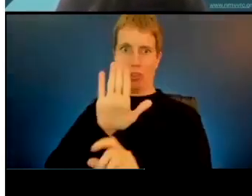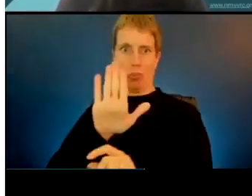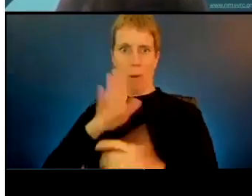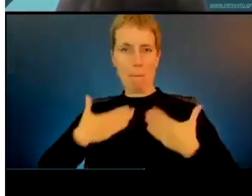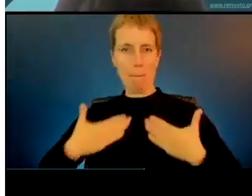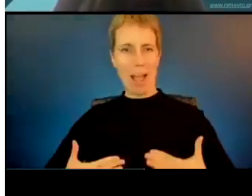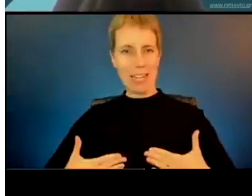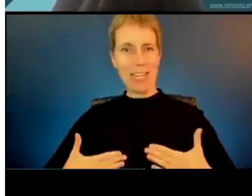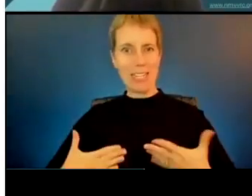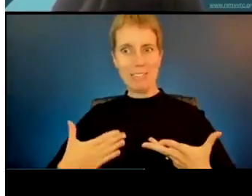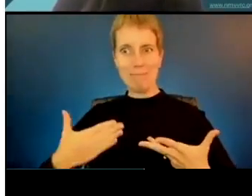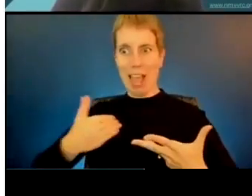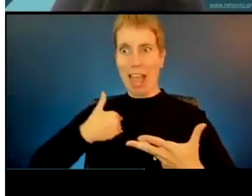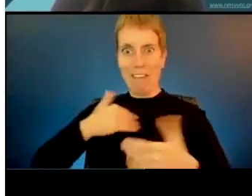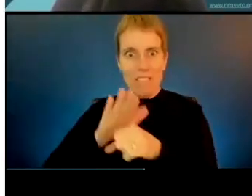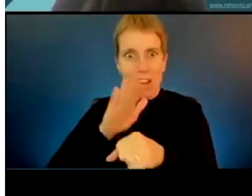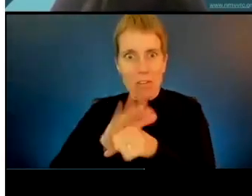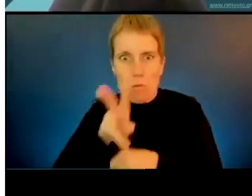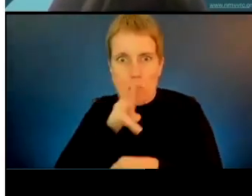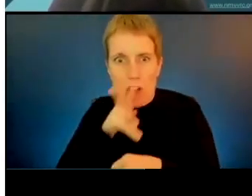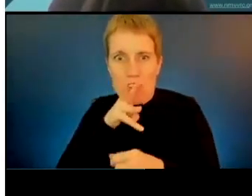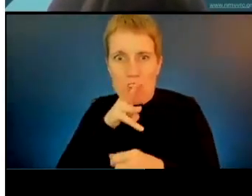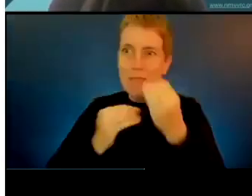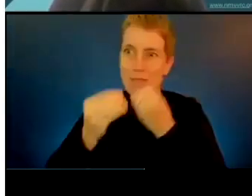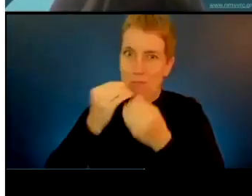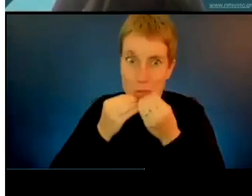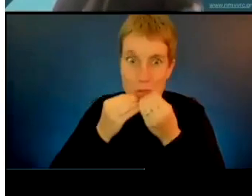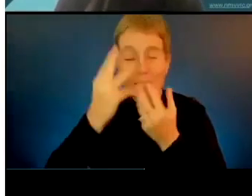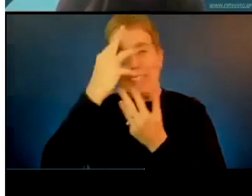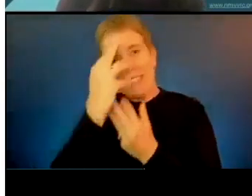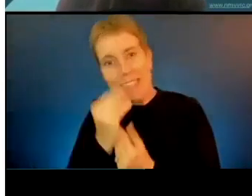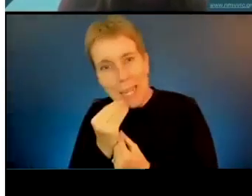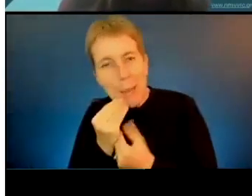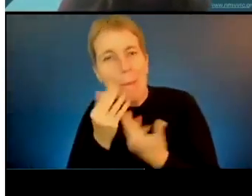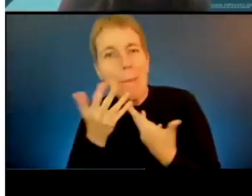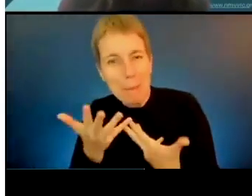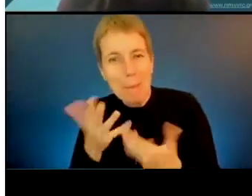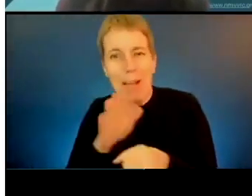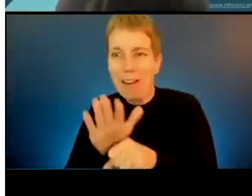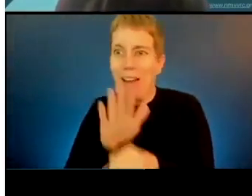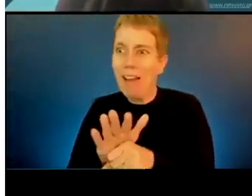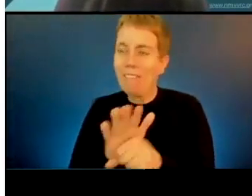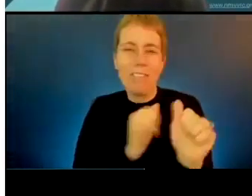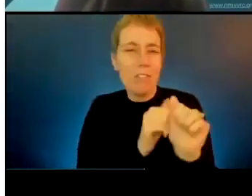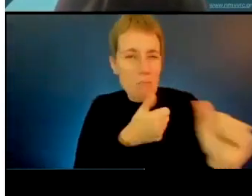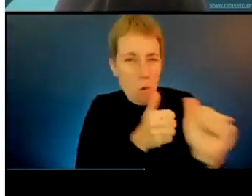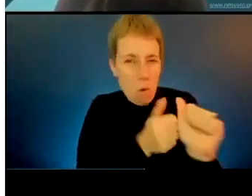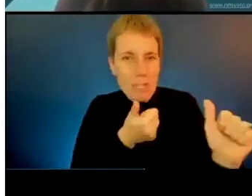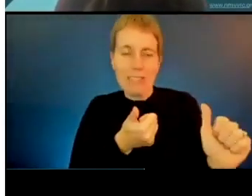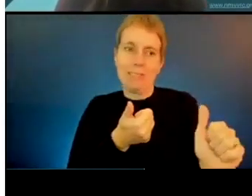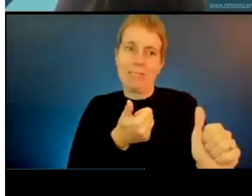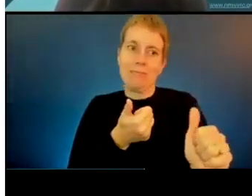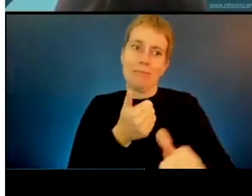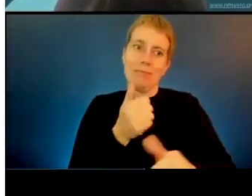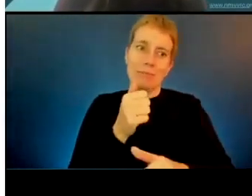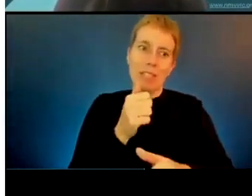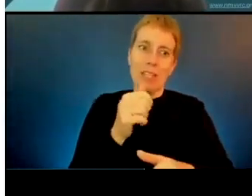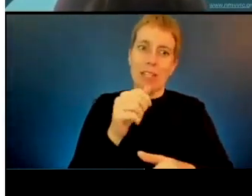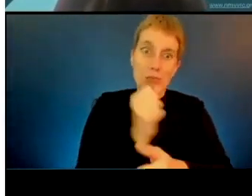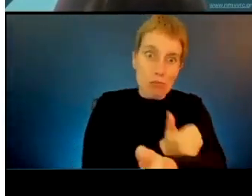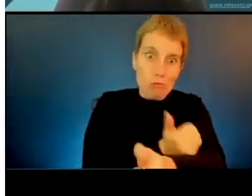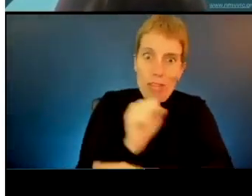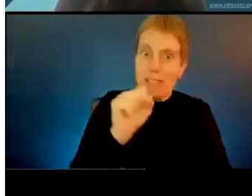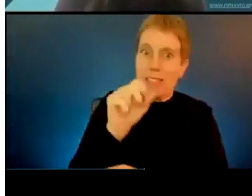drinking enough water and staying away from substances or from things that are harmful to our bodies. Those small things are ways to take